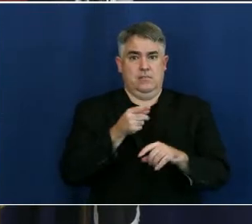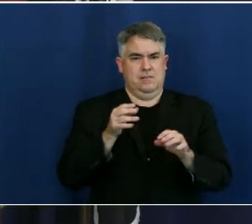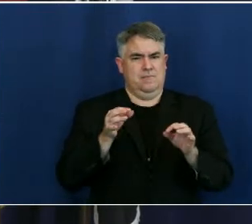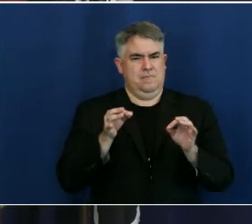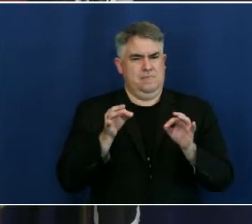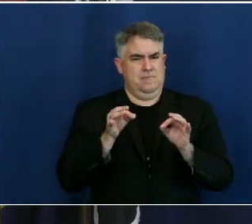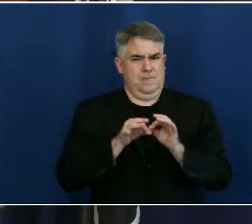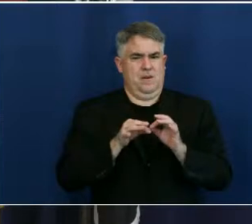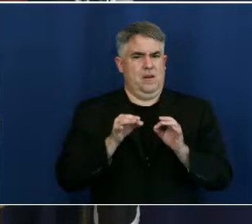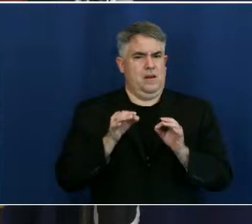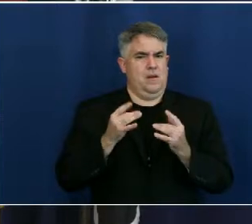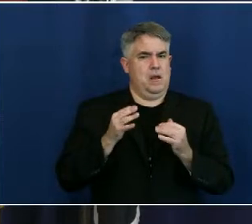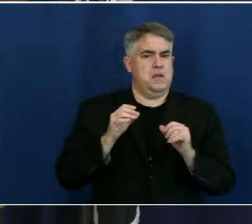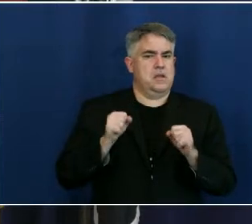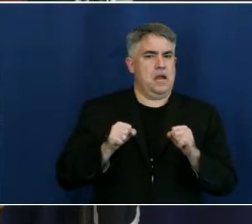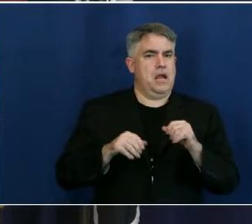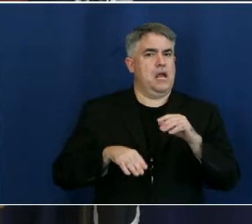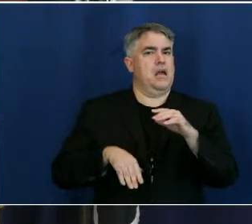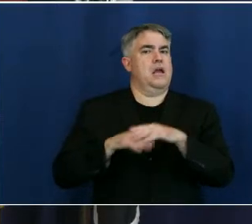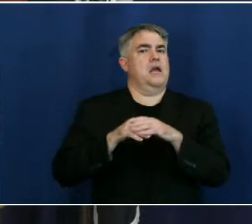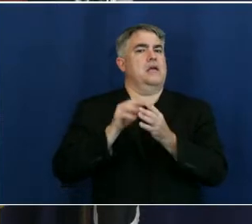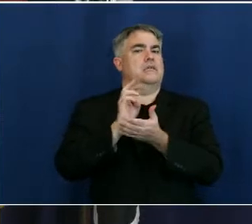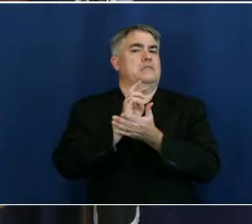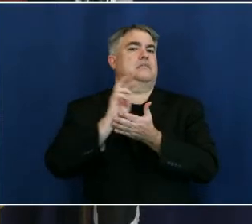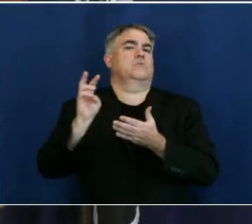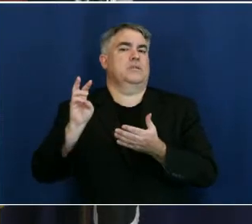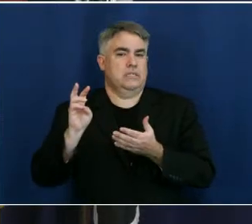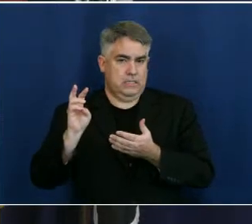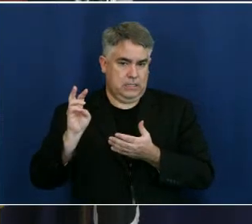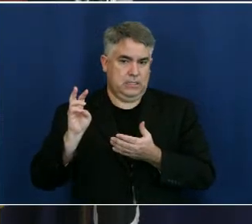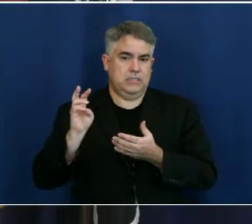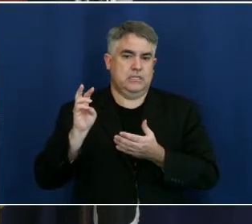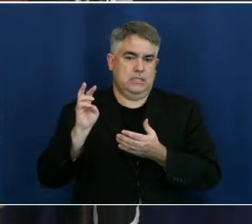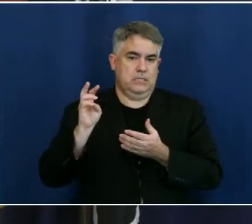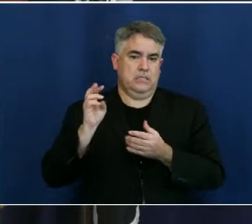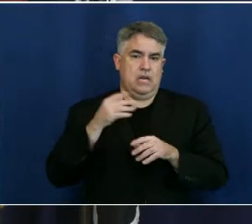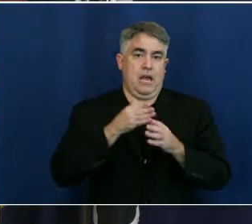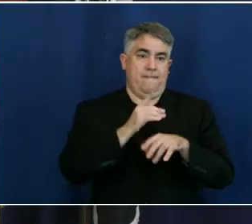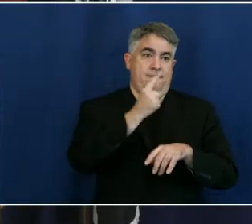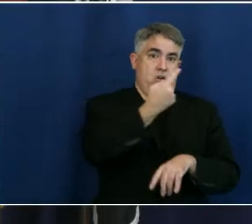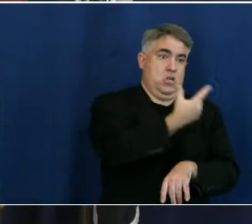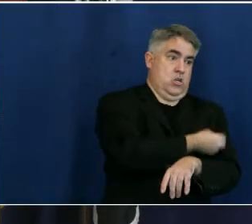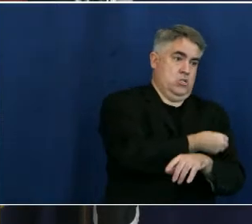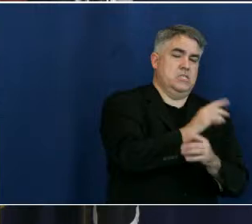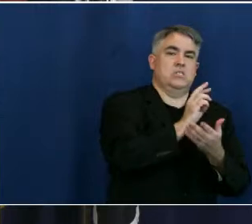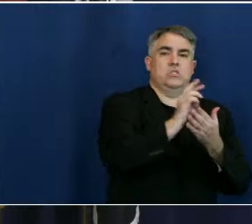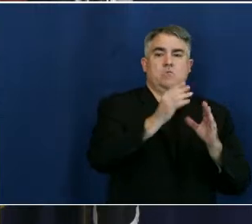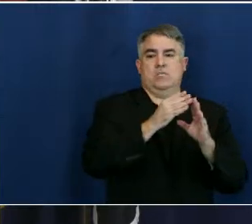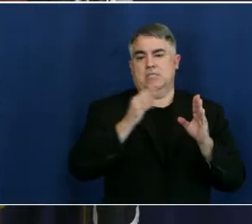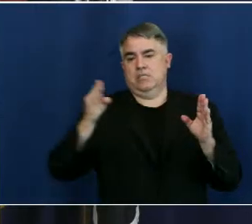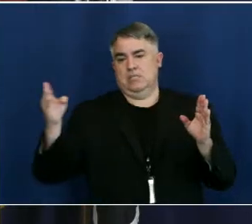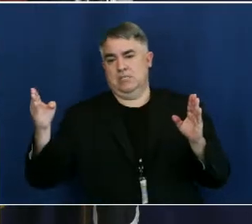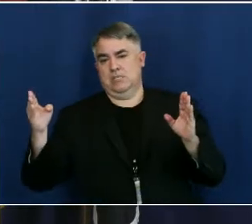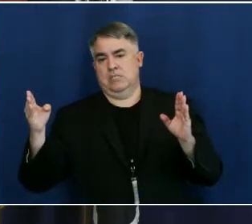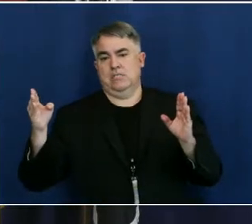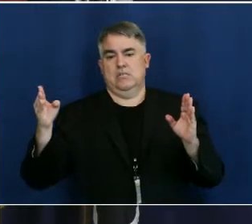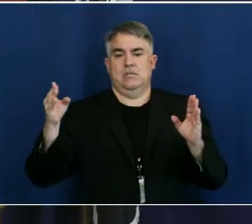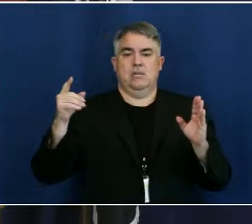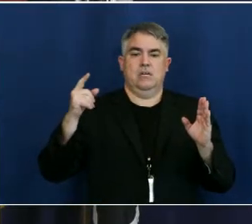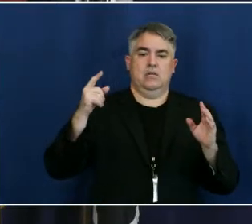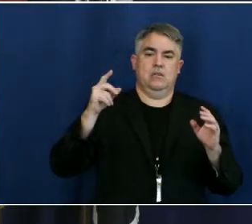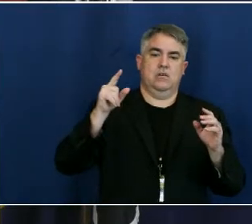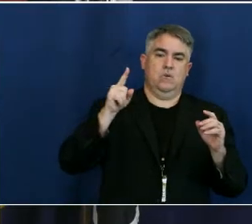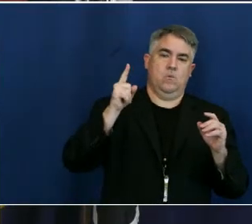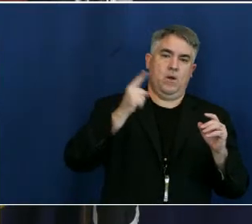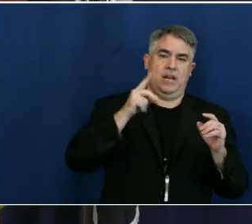weeks after either the 21-day or the 28-day second dose date. Now, that's for the two